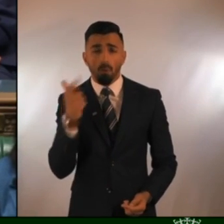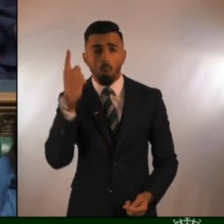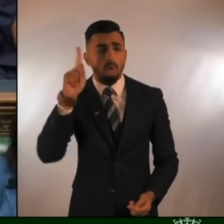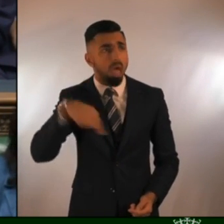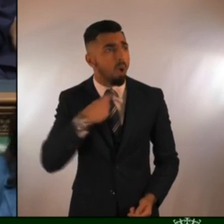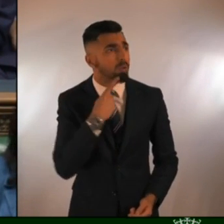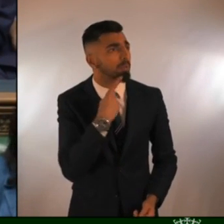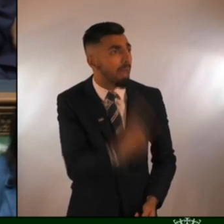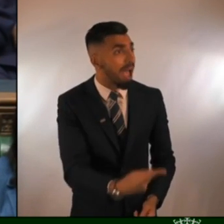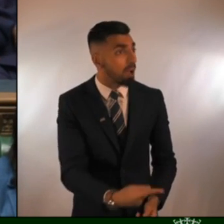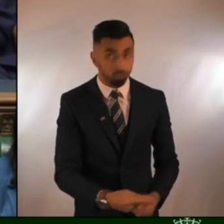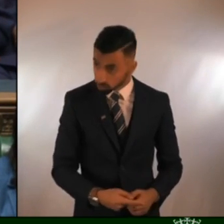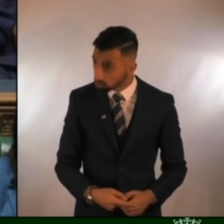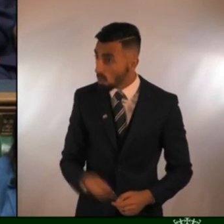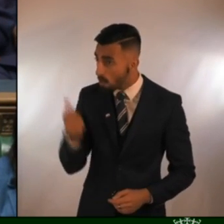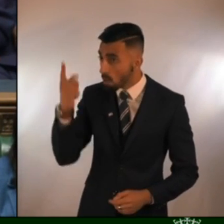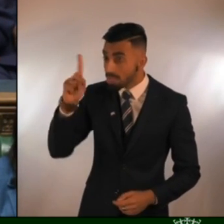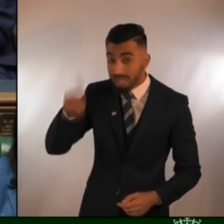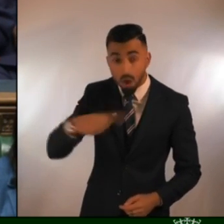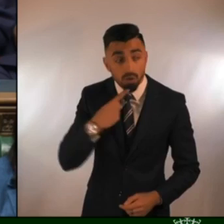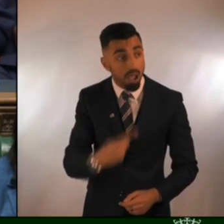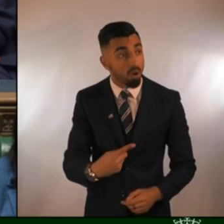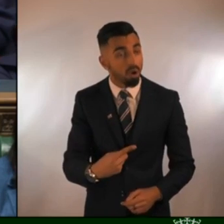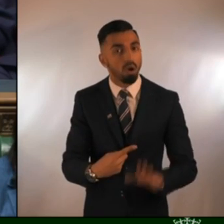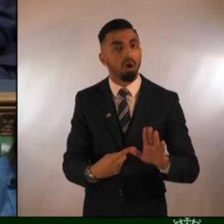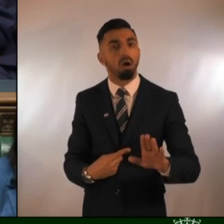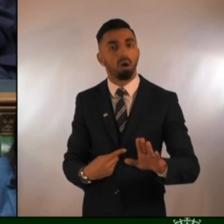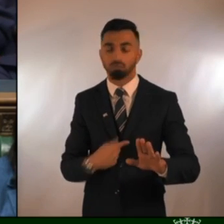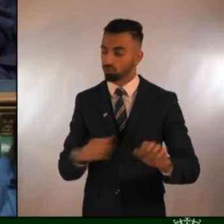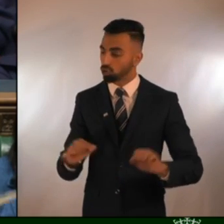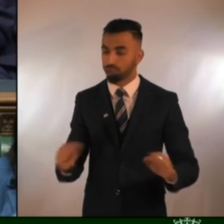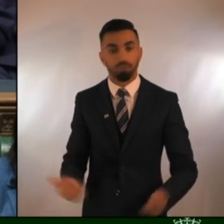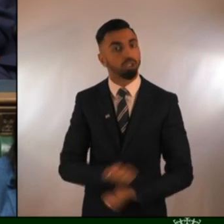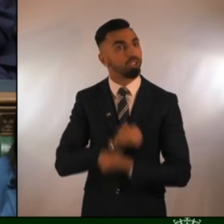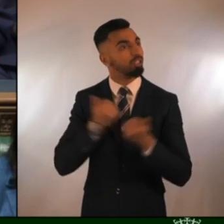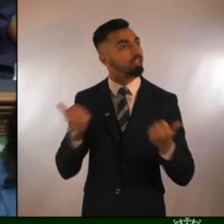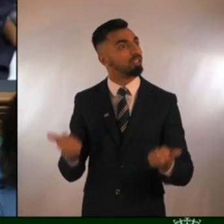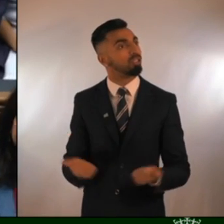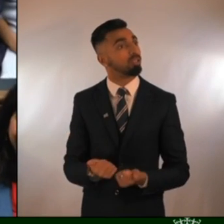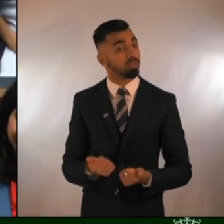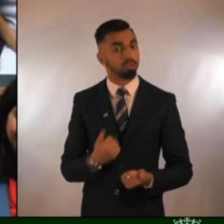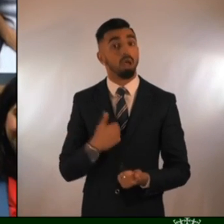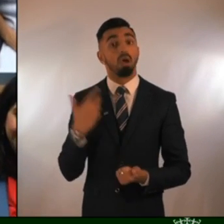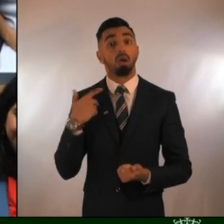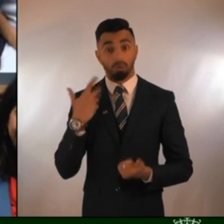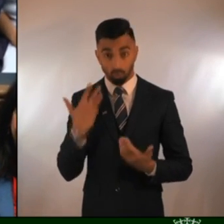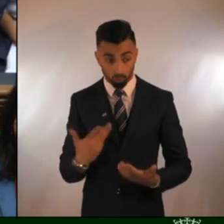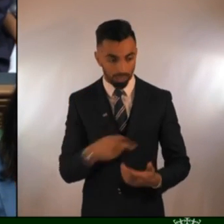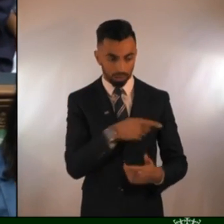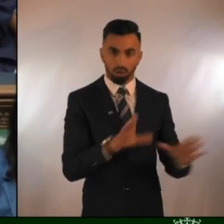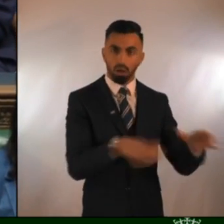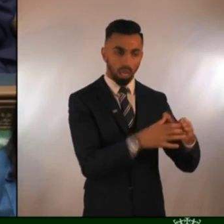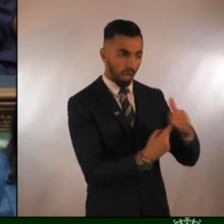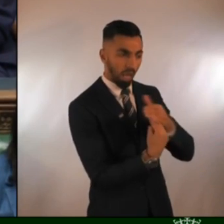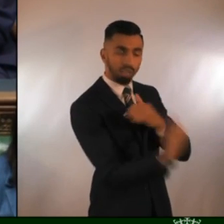ever. But we've promised to go further. Today, we're publishing a new remit for the Independent Low Pay Commission. They now have a